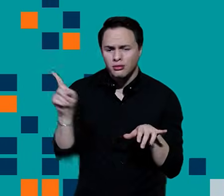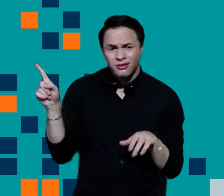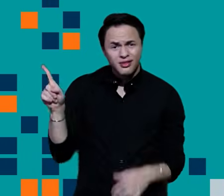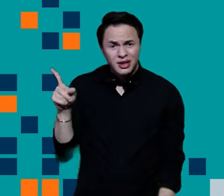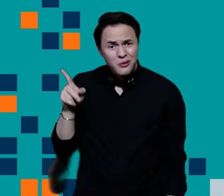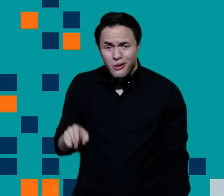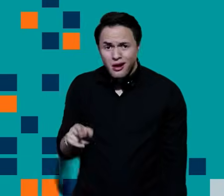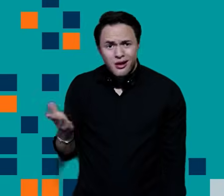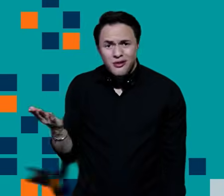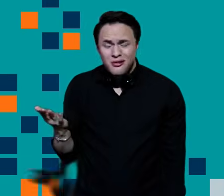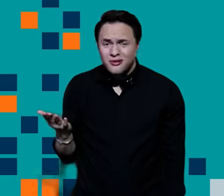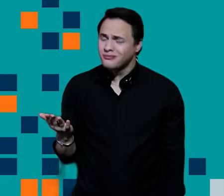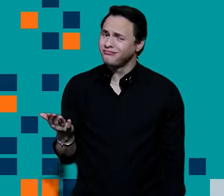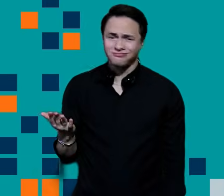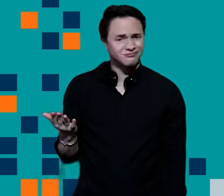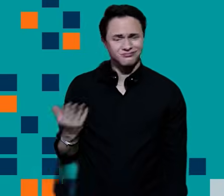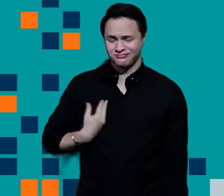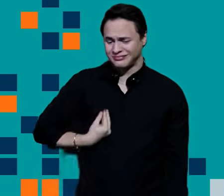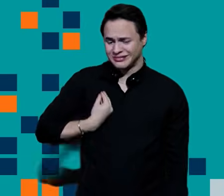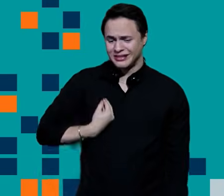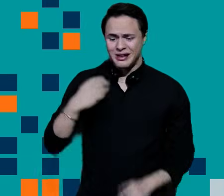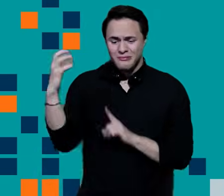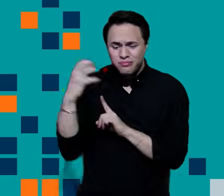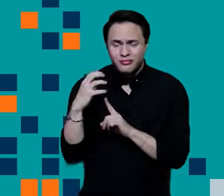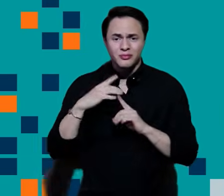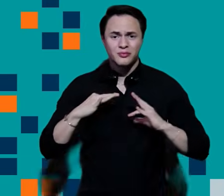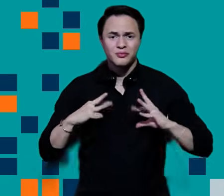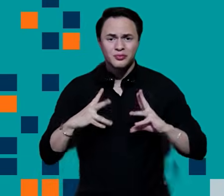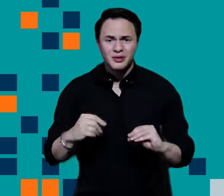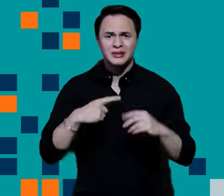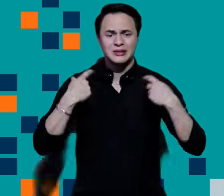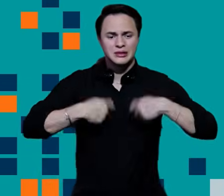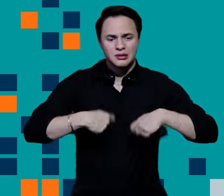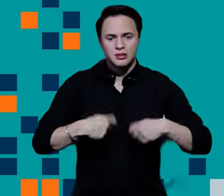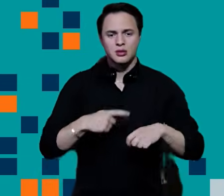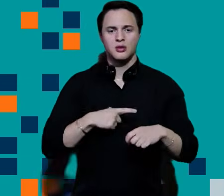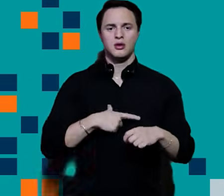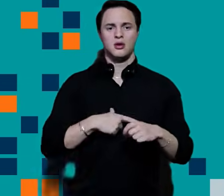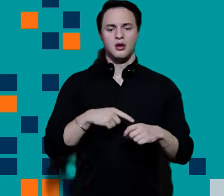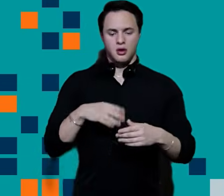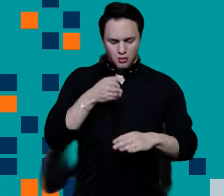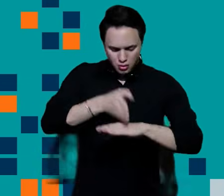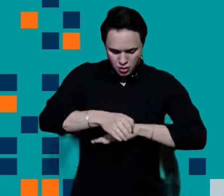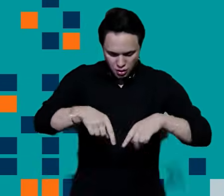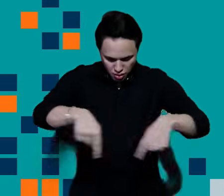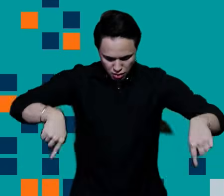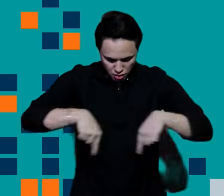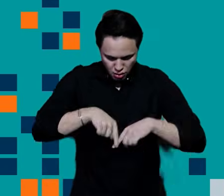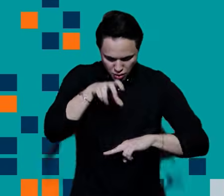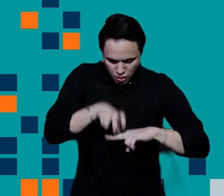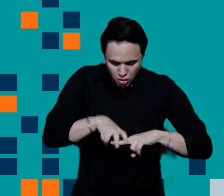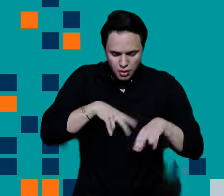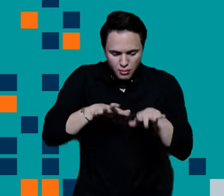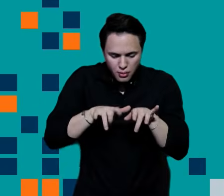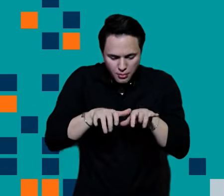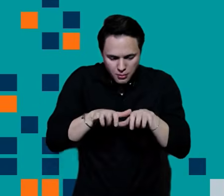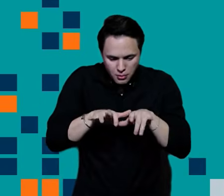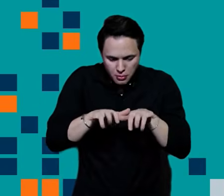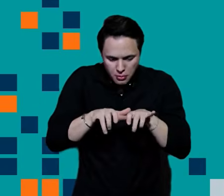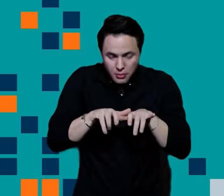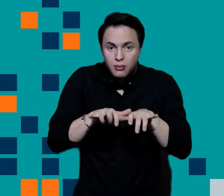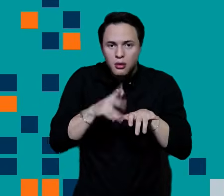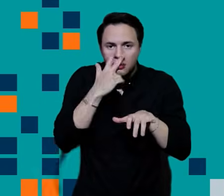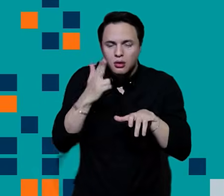So you may not have realized, but at the end of the session, you have to come to the front of the room, and we have to open up your tops to see how